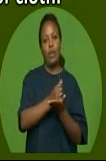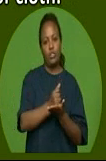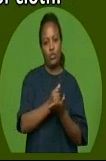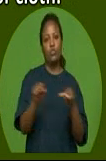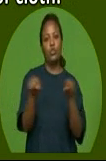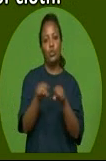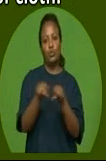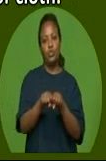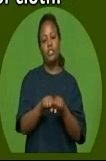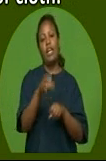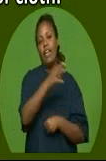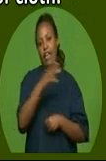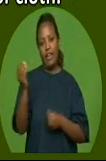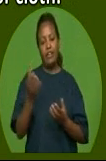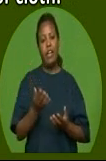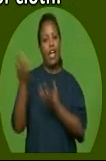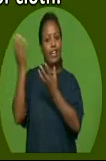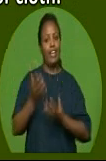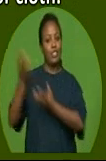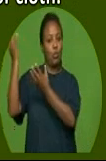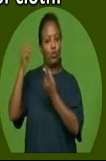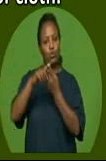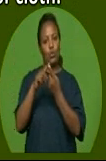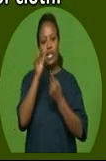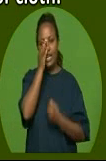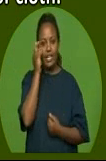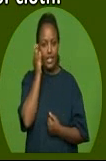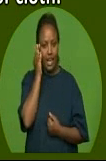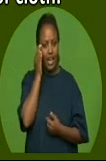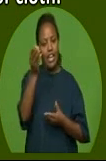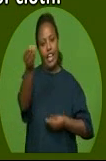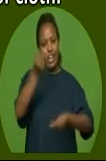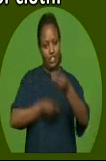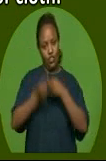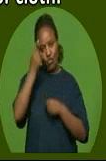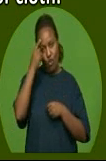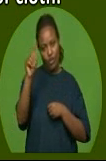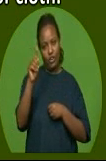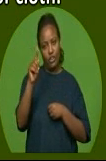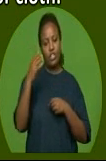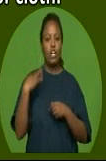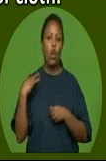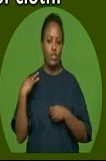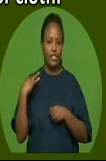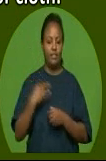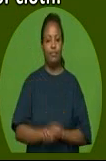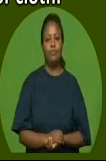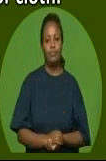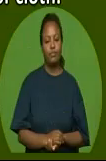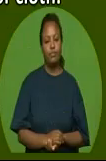specialize in the production of shoes and export it to India in exchange for cloth.